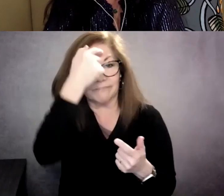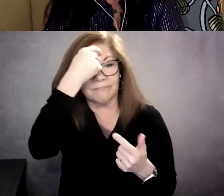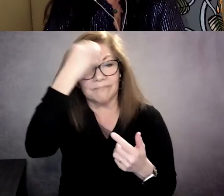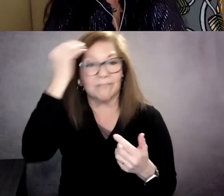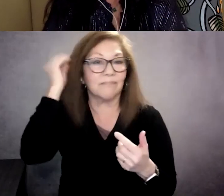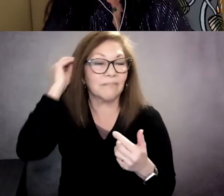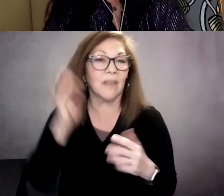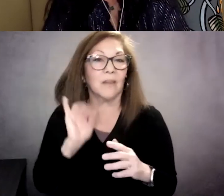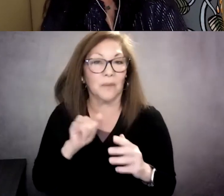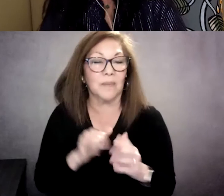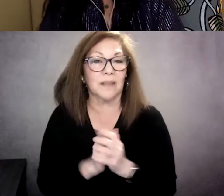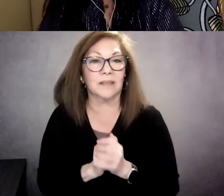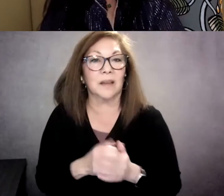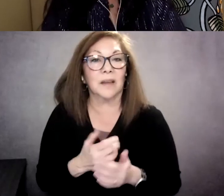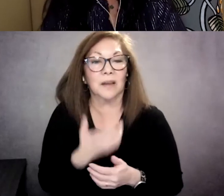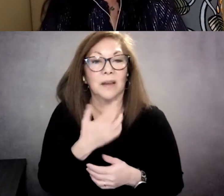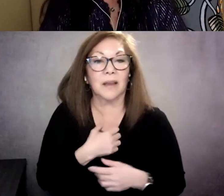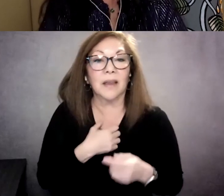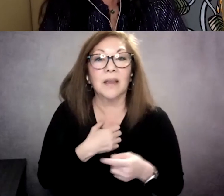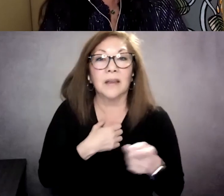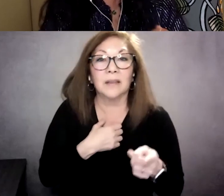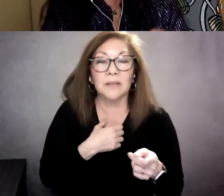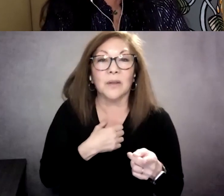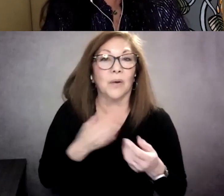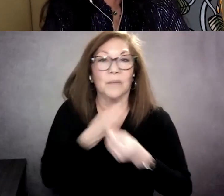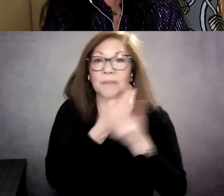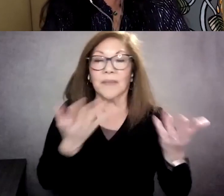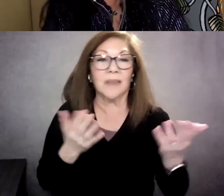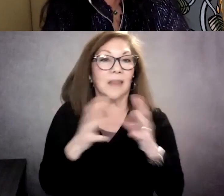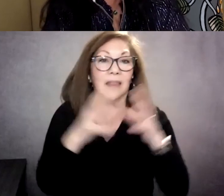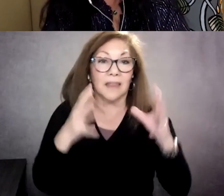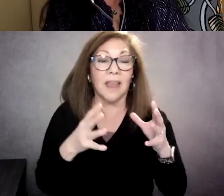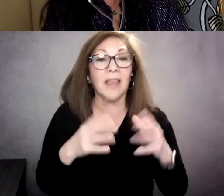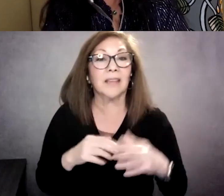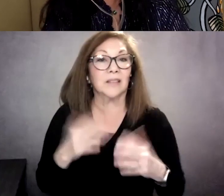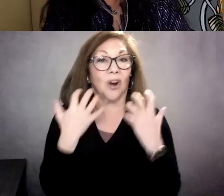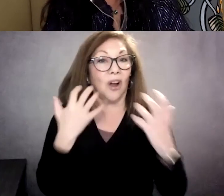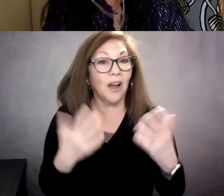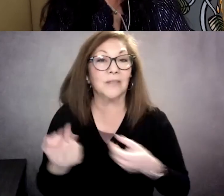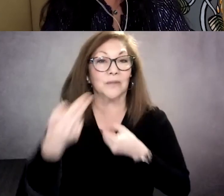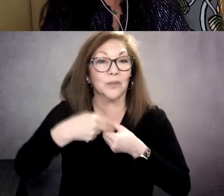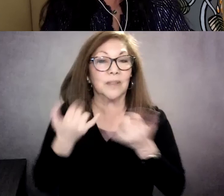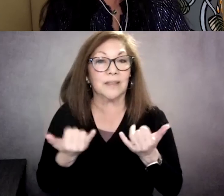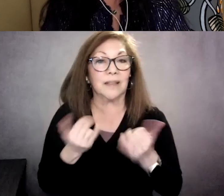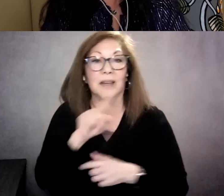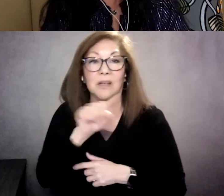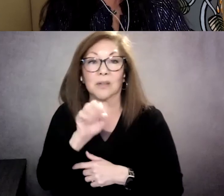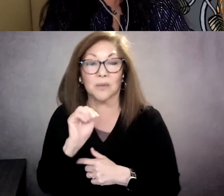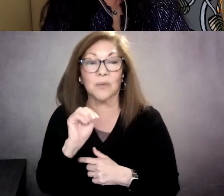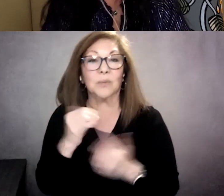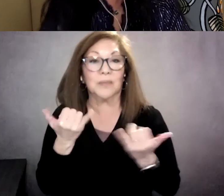So it will just sort of fall to me to give a bunch of thanks to thank our audience for joining us on Zoom this